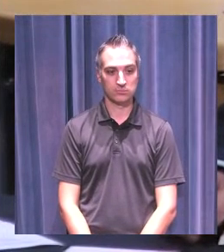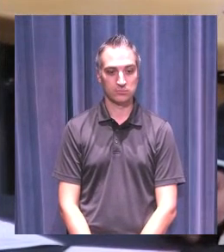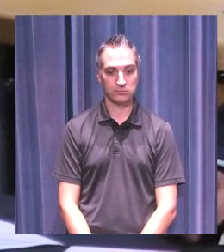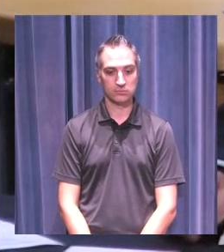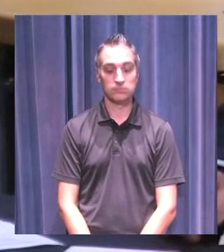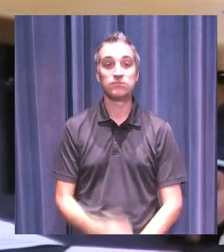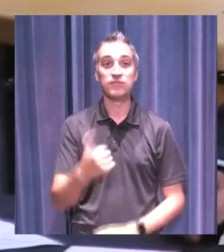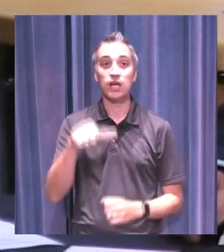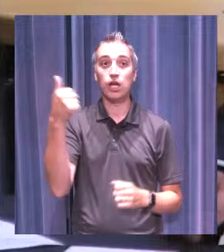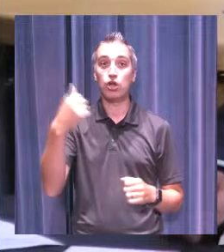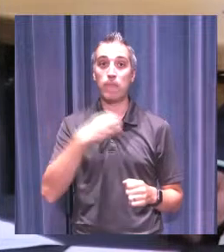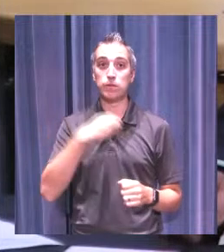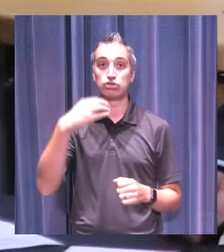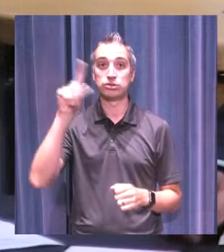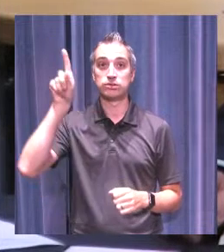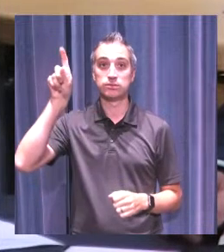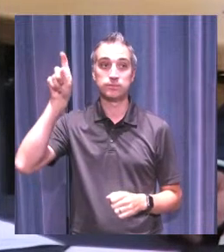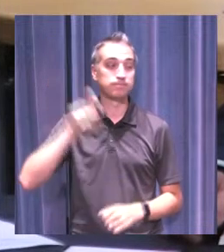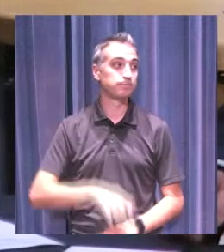Any other objections?